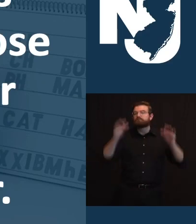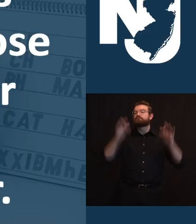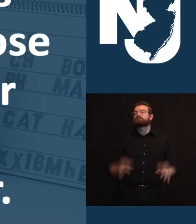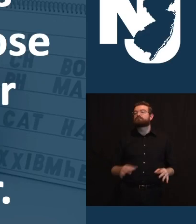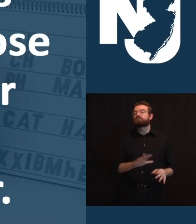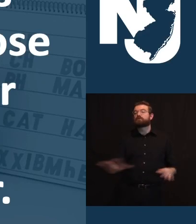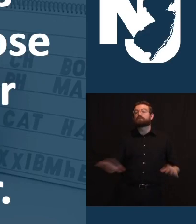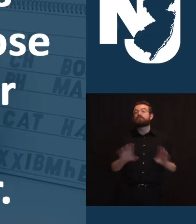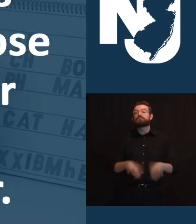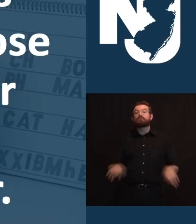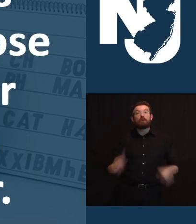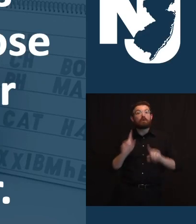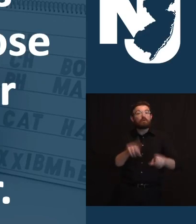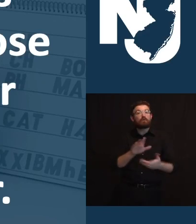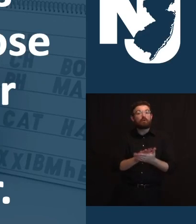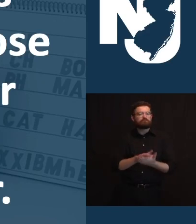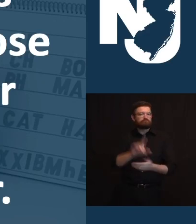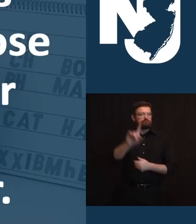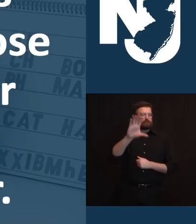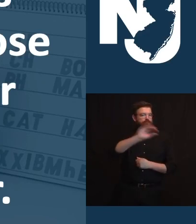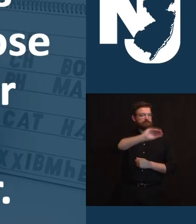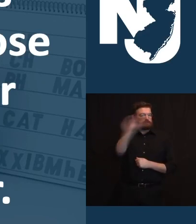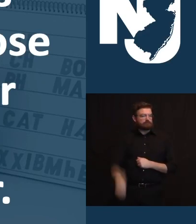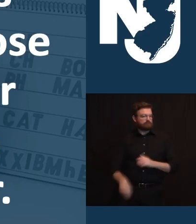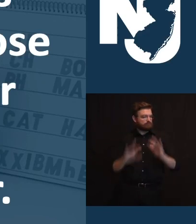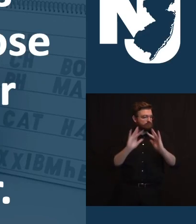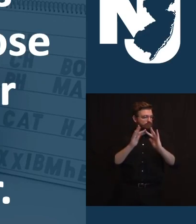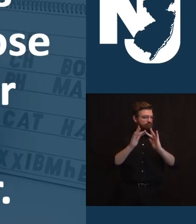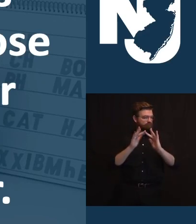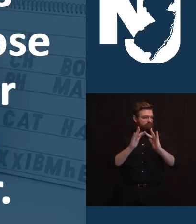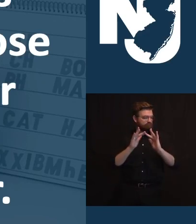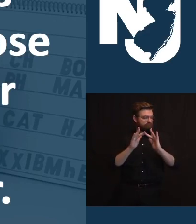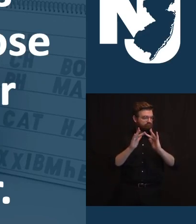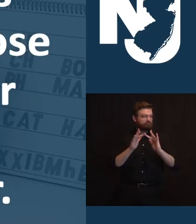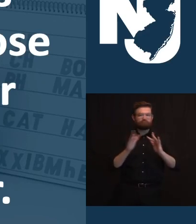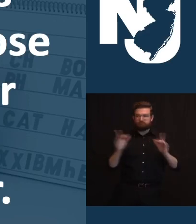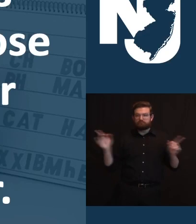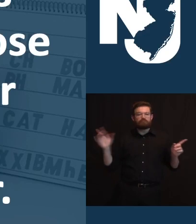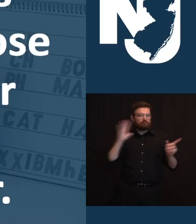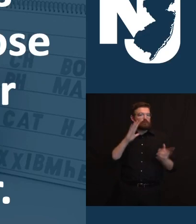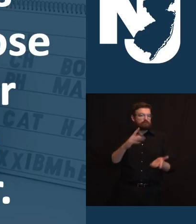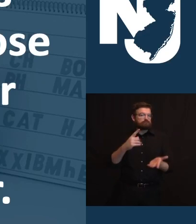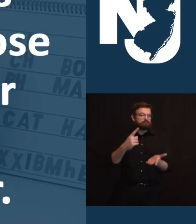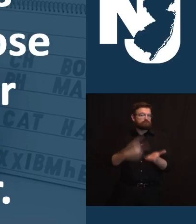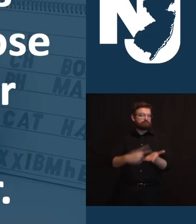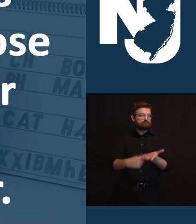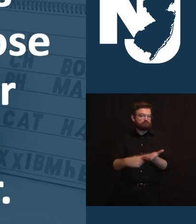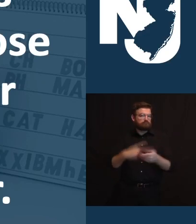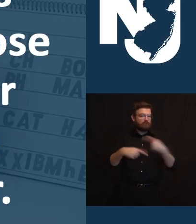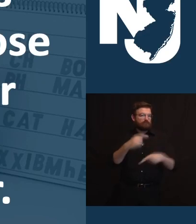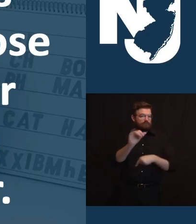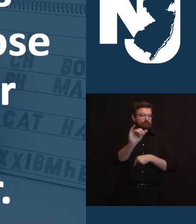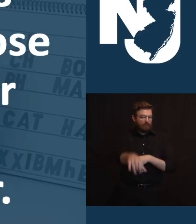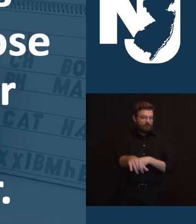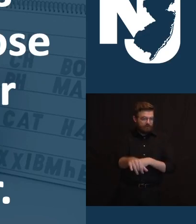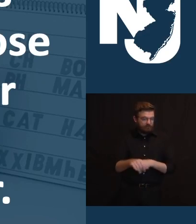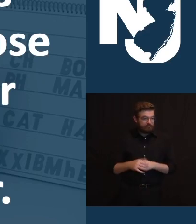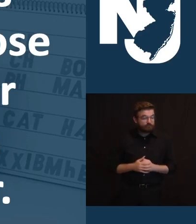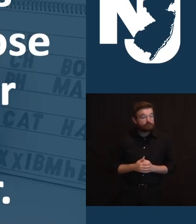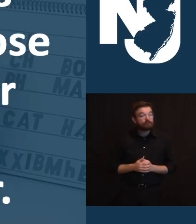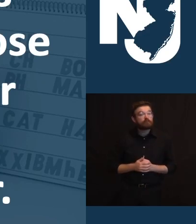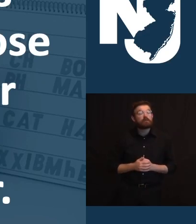us today to provide greater details on this new guidance. The department is releasing this guidance